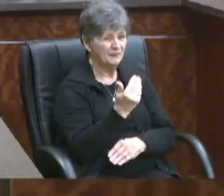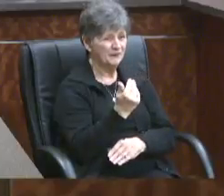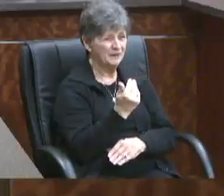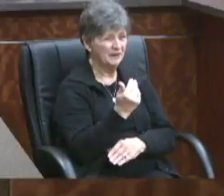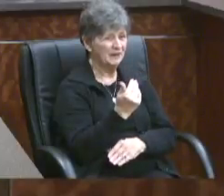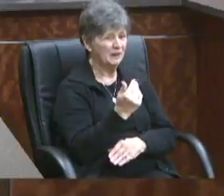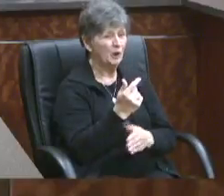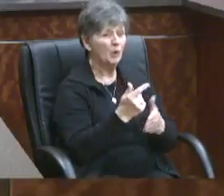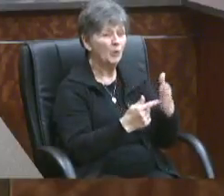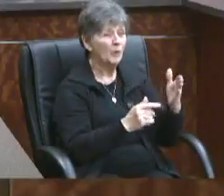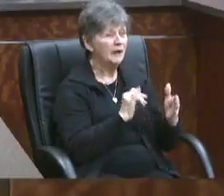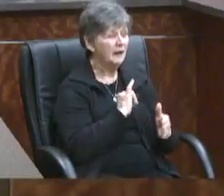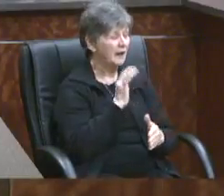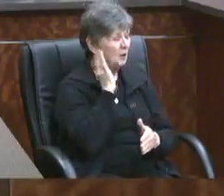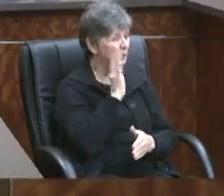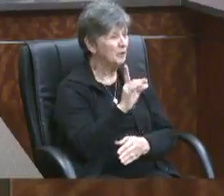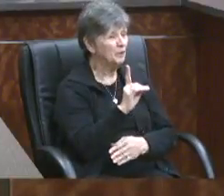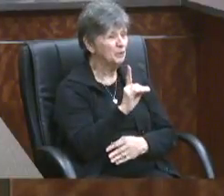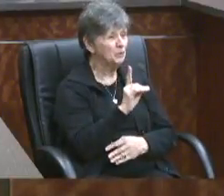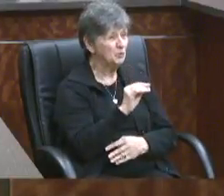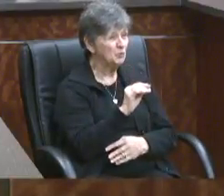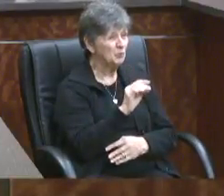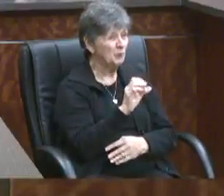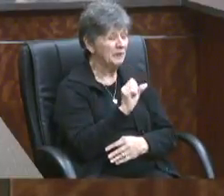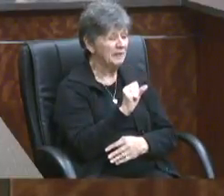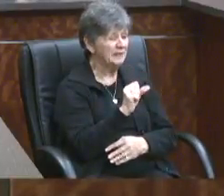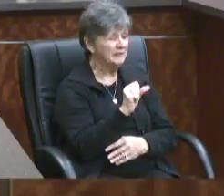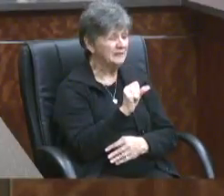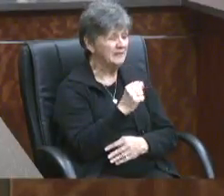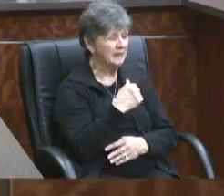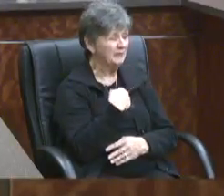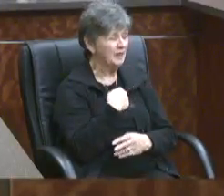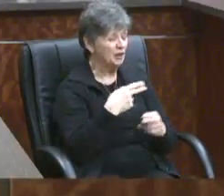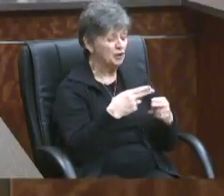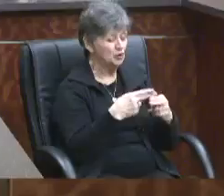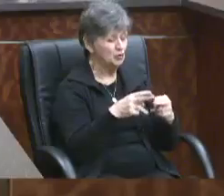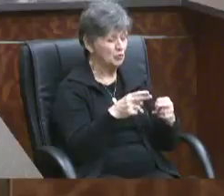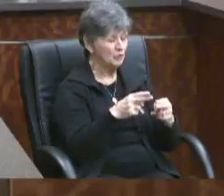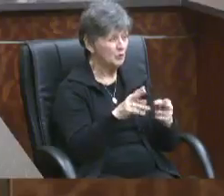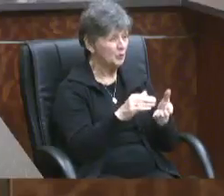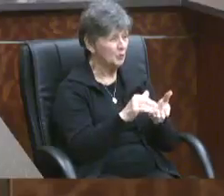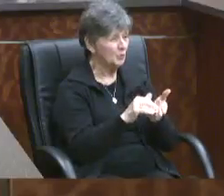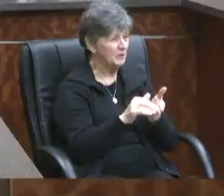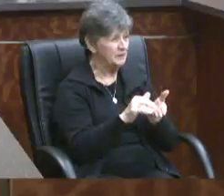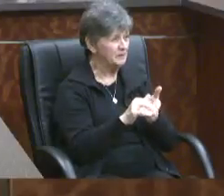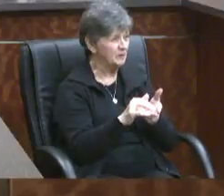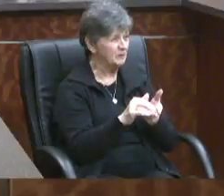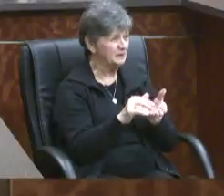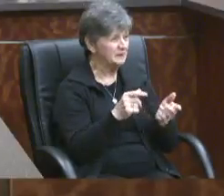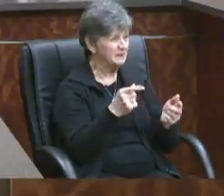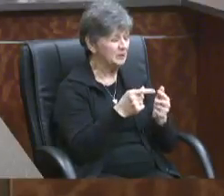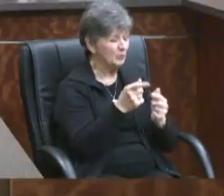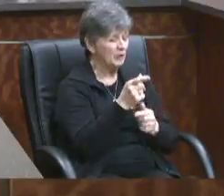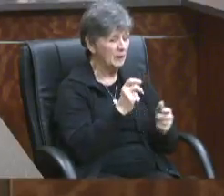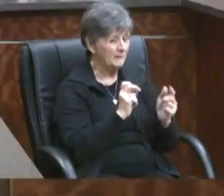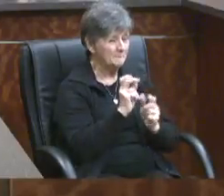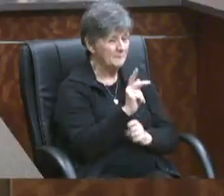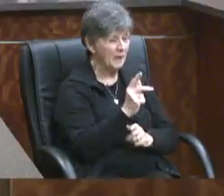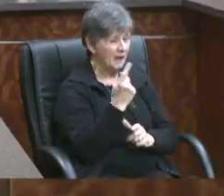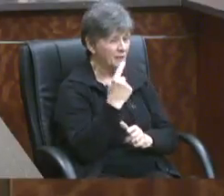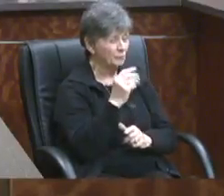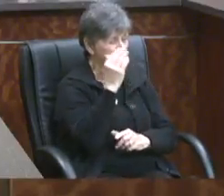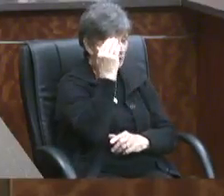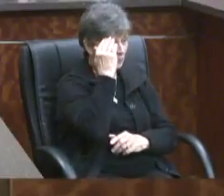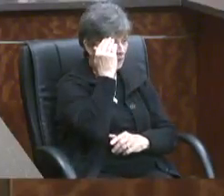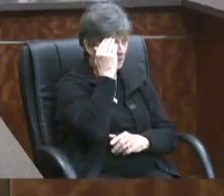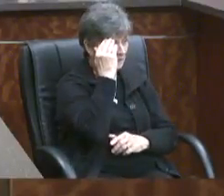What I will do is we'll go into a short recess until we reconvene for the